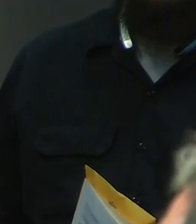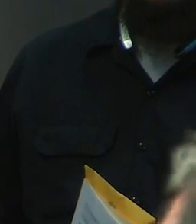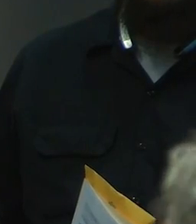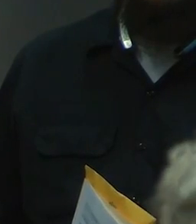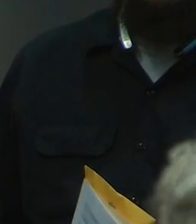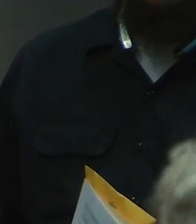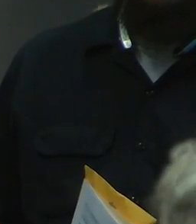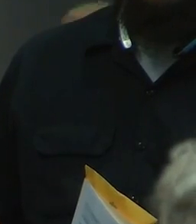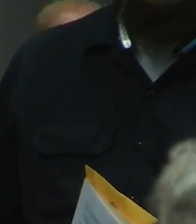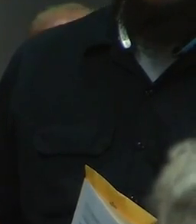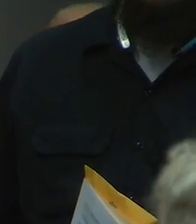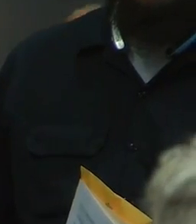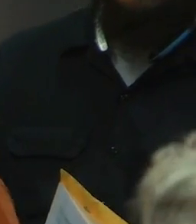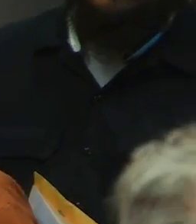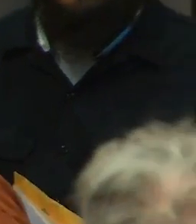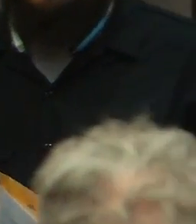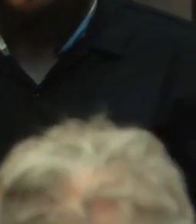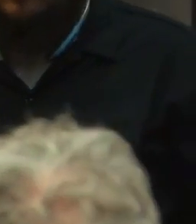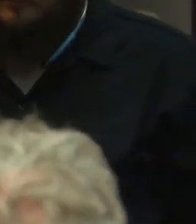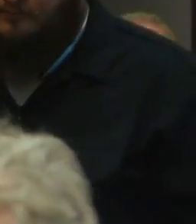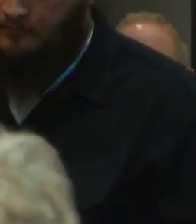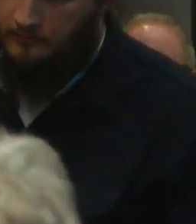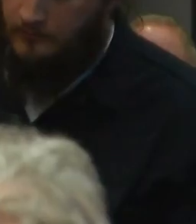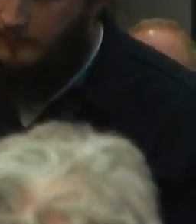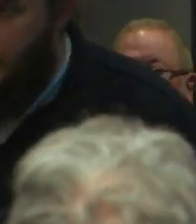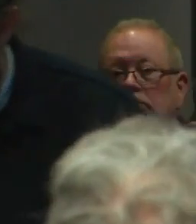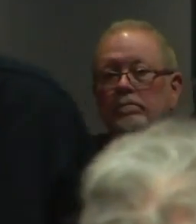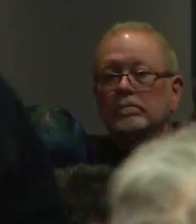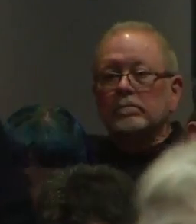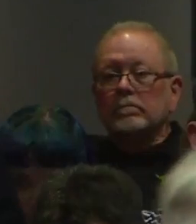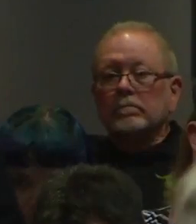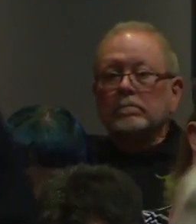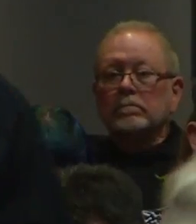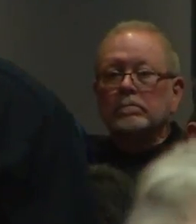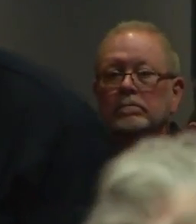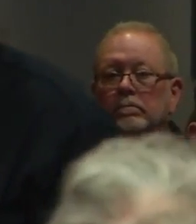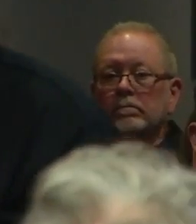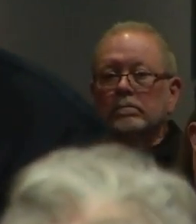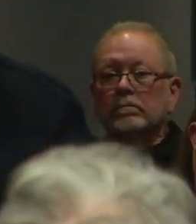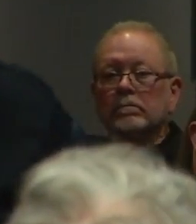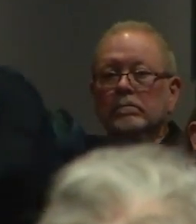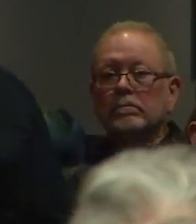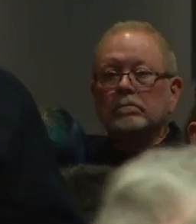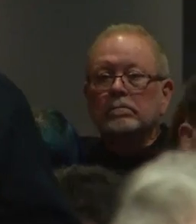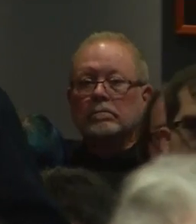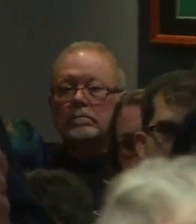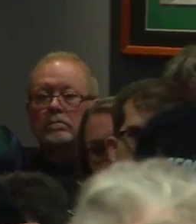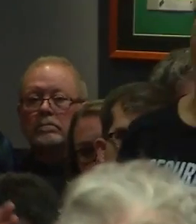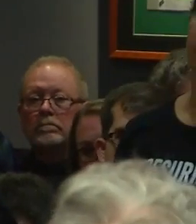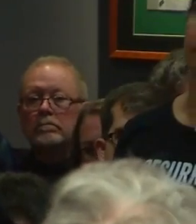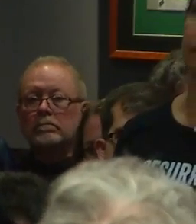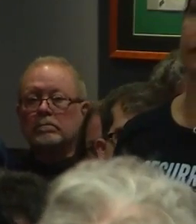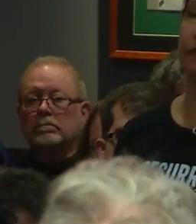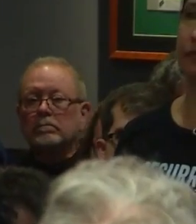industry. Gotcha. Thank you. Yep. Great, thank you. Hello, my name is Adam. I'm assuming that your study